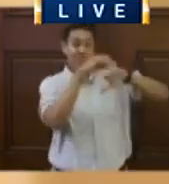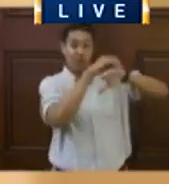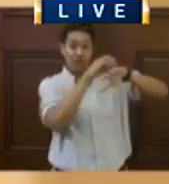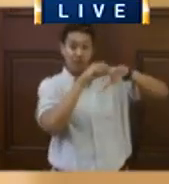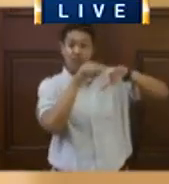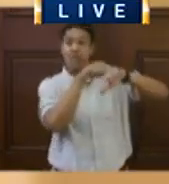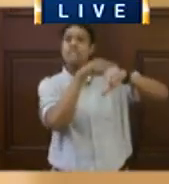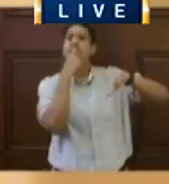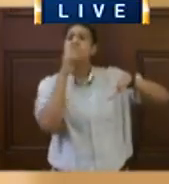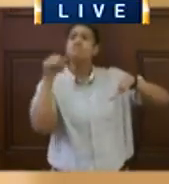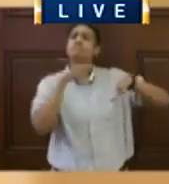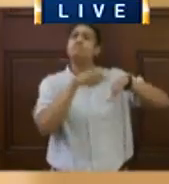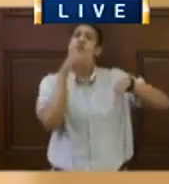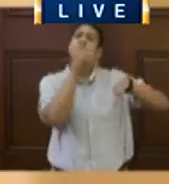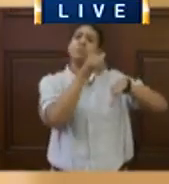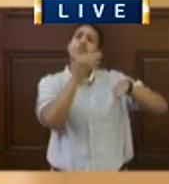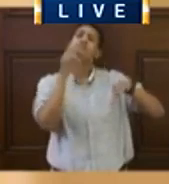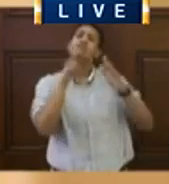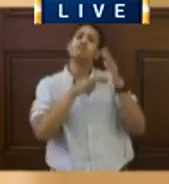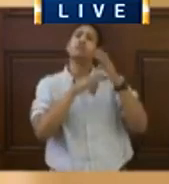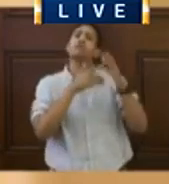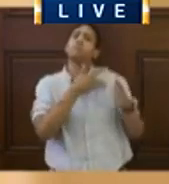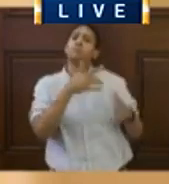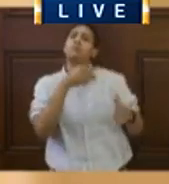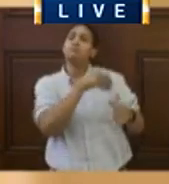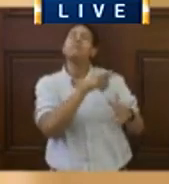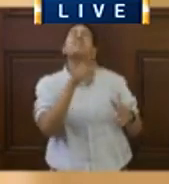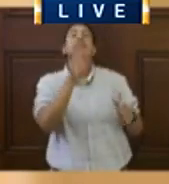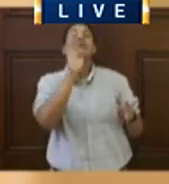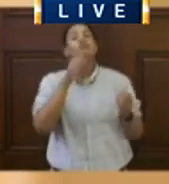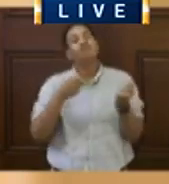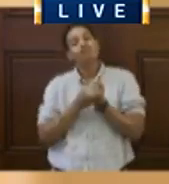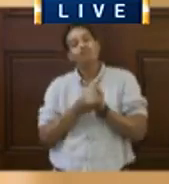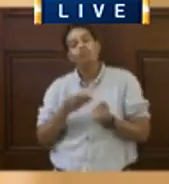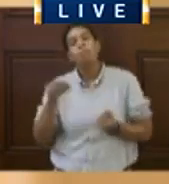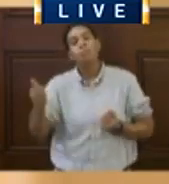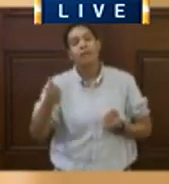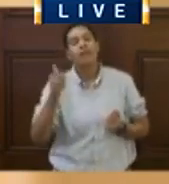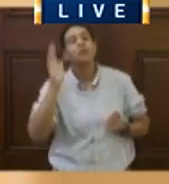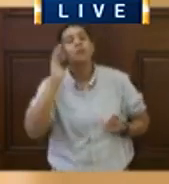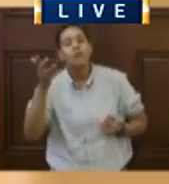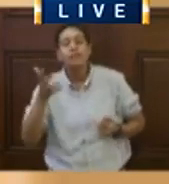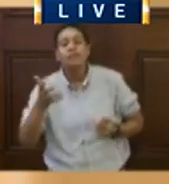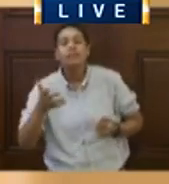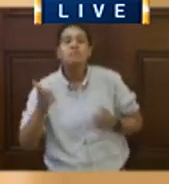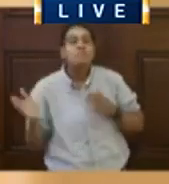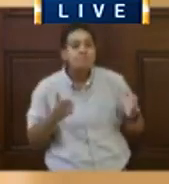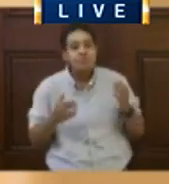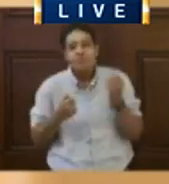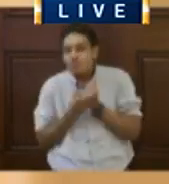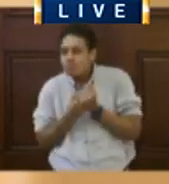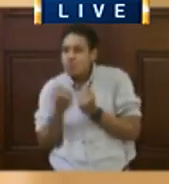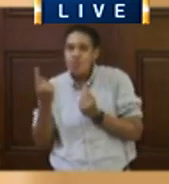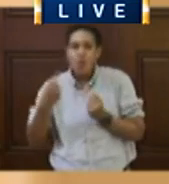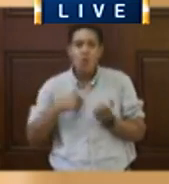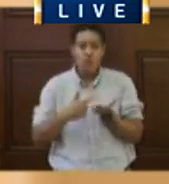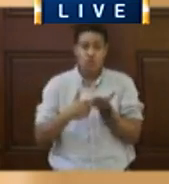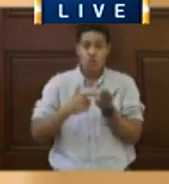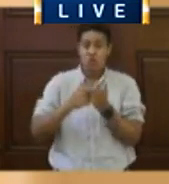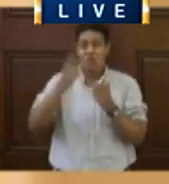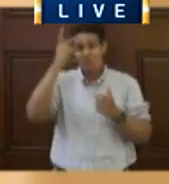confirms that, then a payment will be prepared. We are in discussions, in discussions with the Prime Minister. We are also